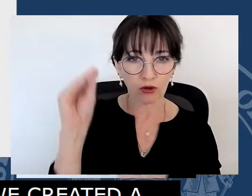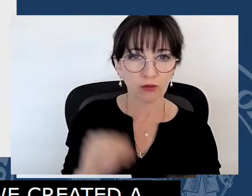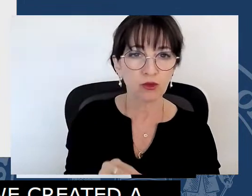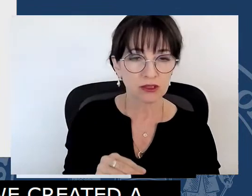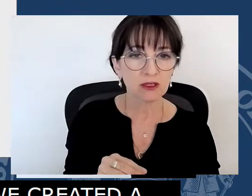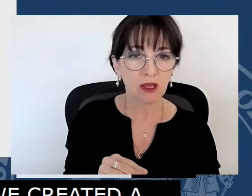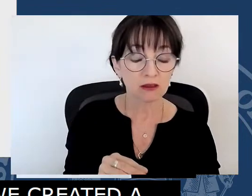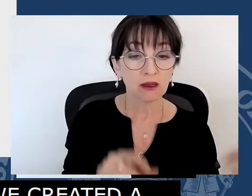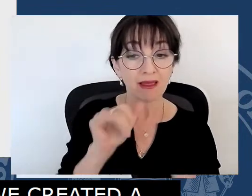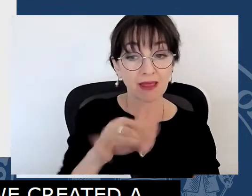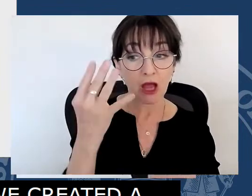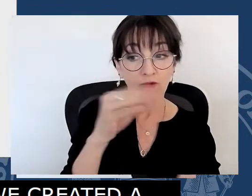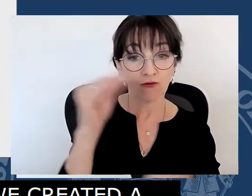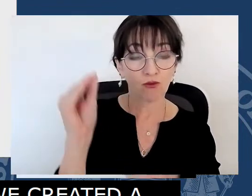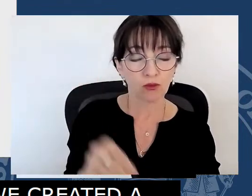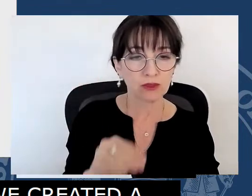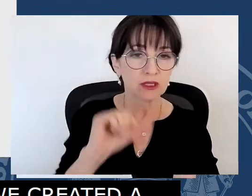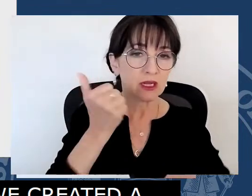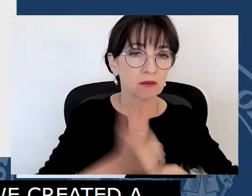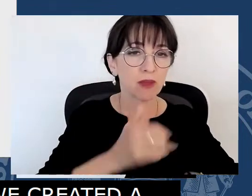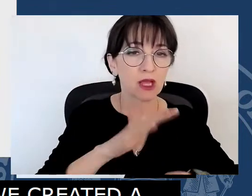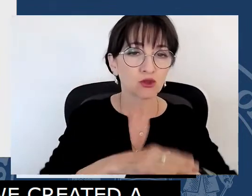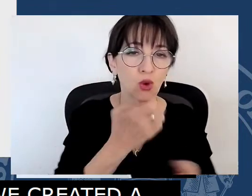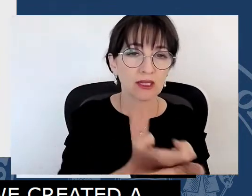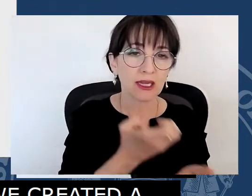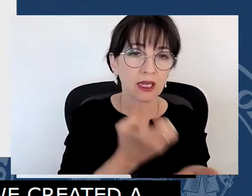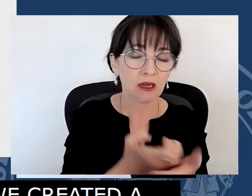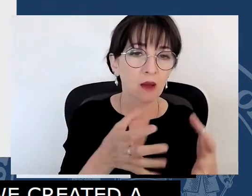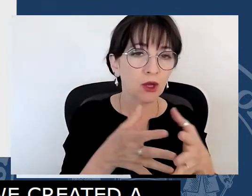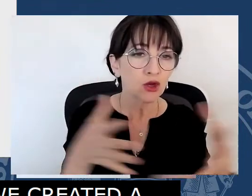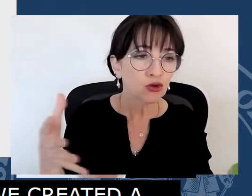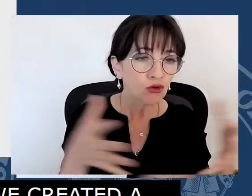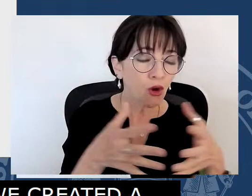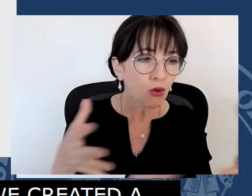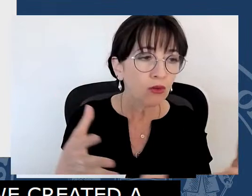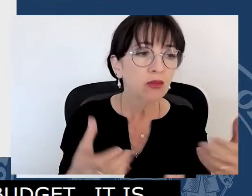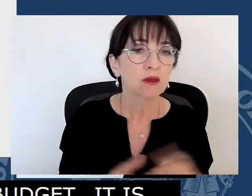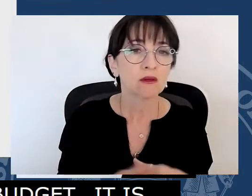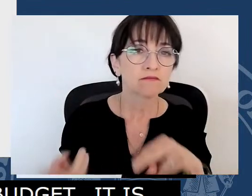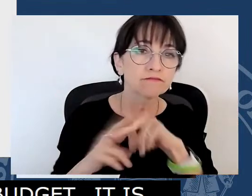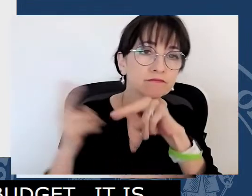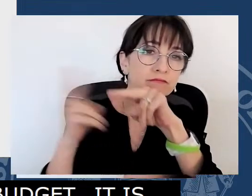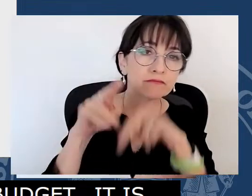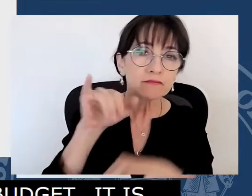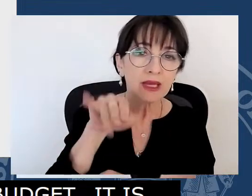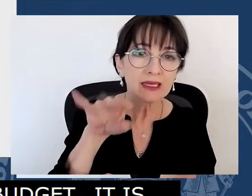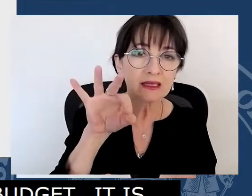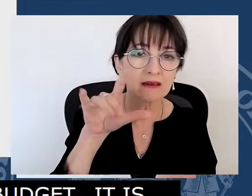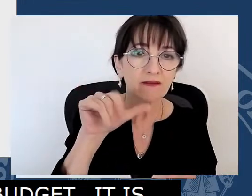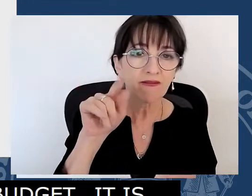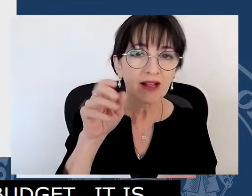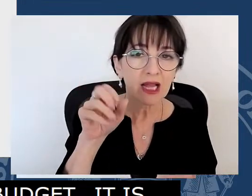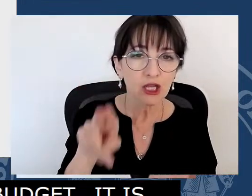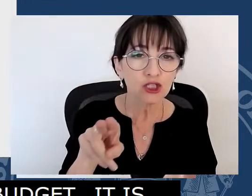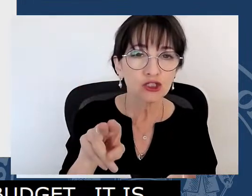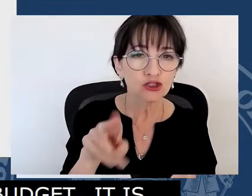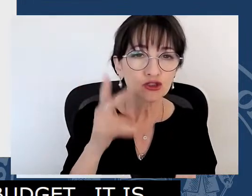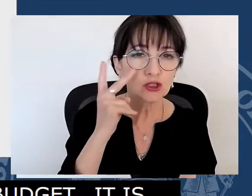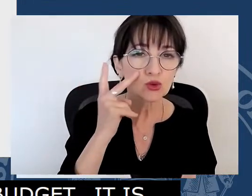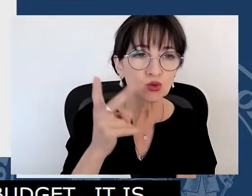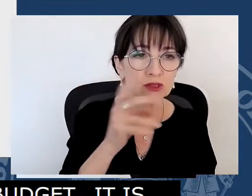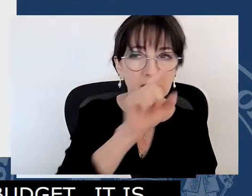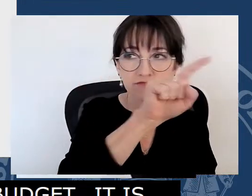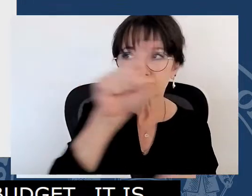economic growth, population growth, inflation indicators. So, and you'll see in a minute where